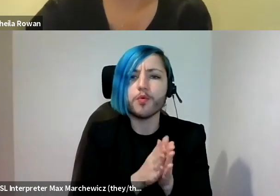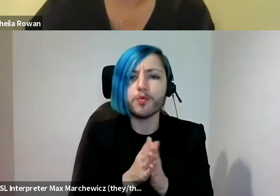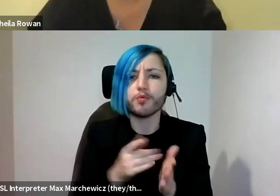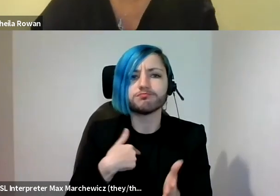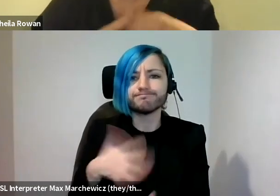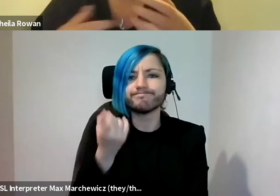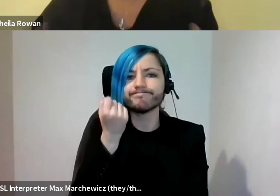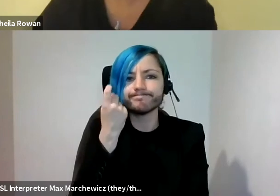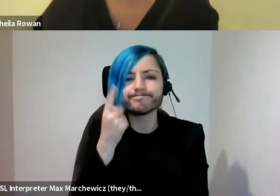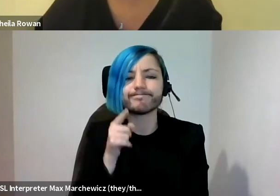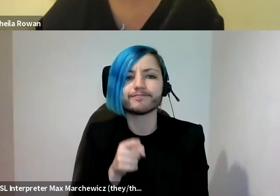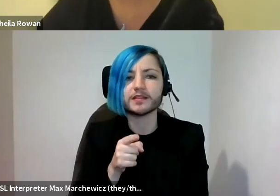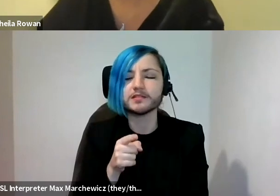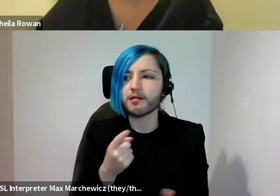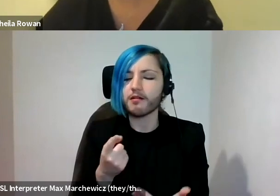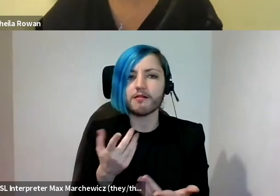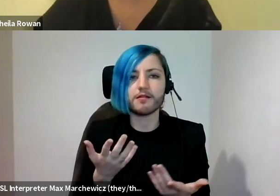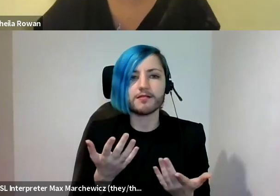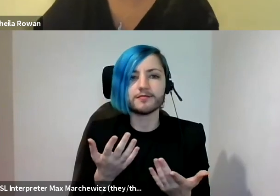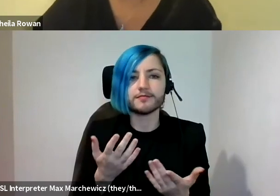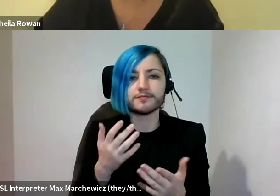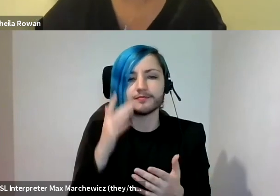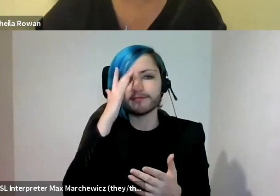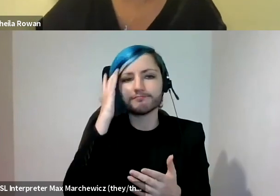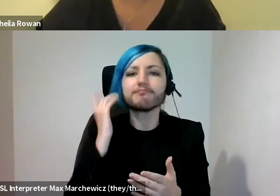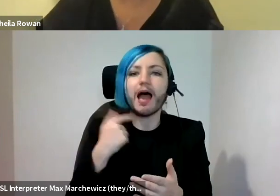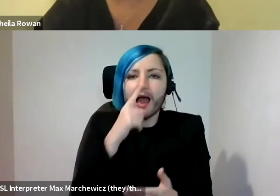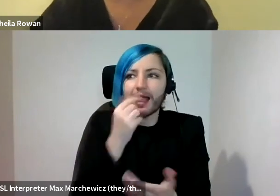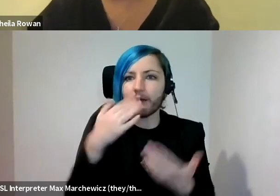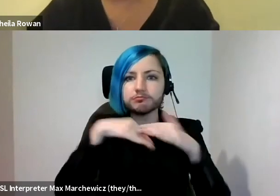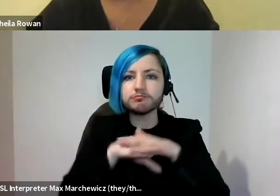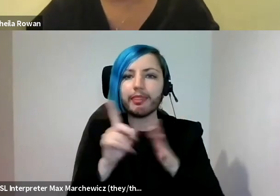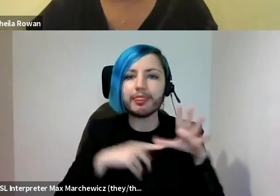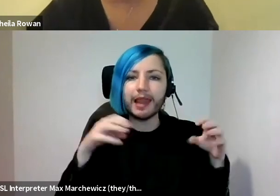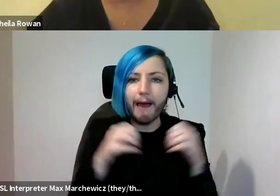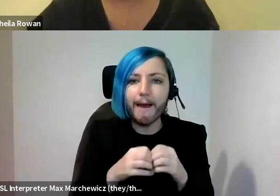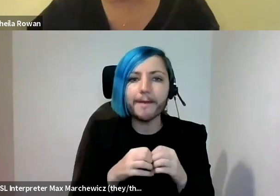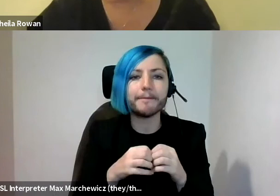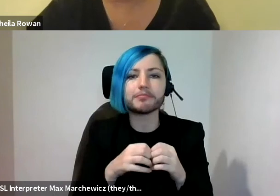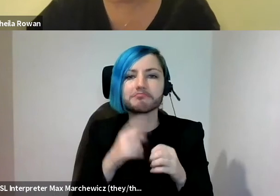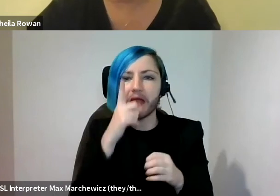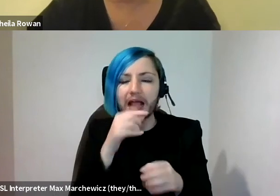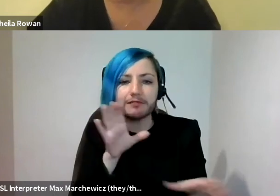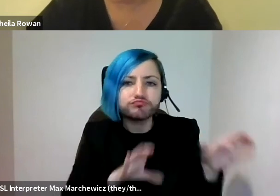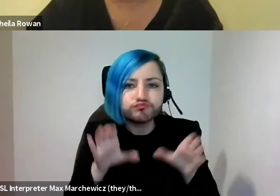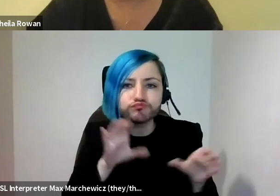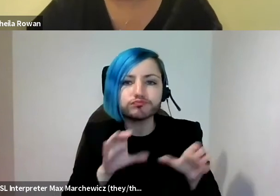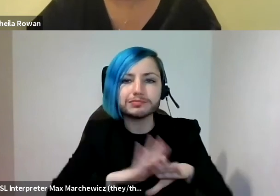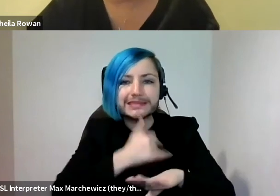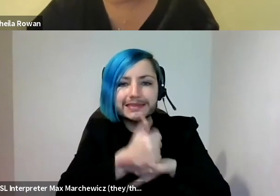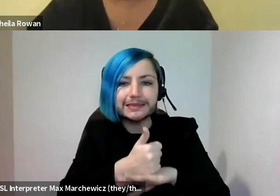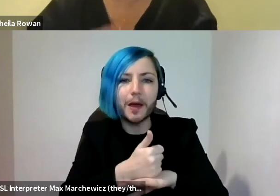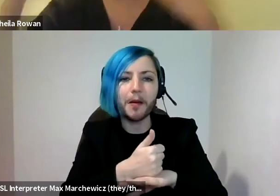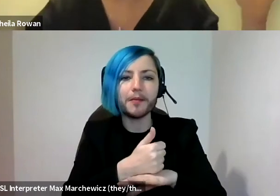could work in a lab, you know, working on some of the experimental sides of things, and